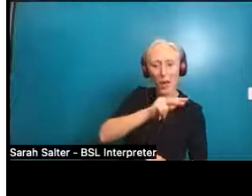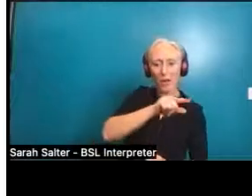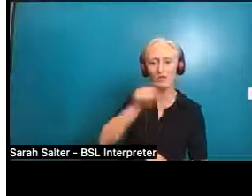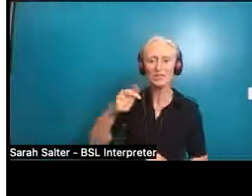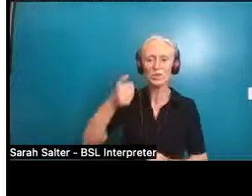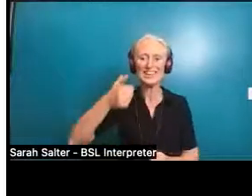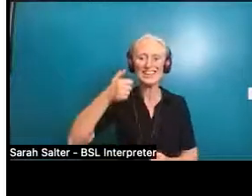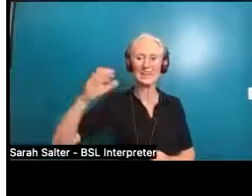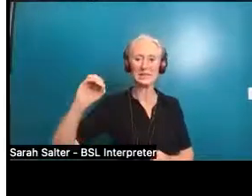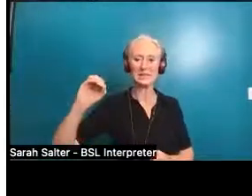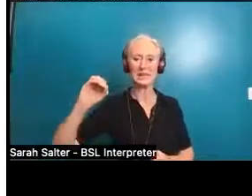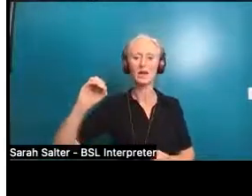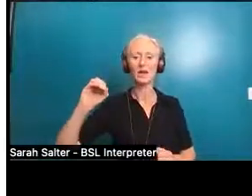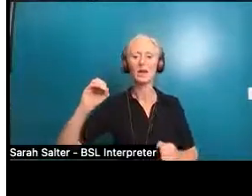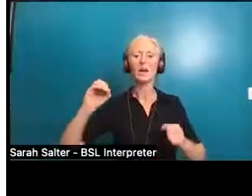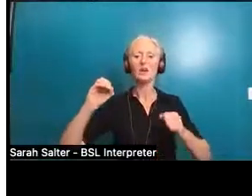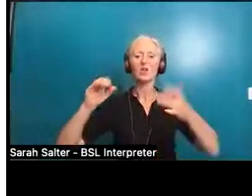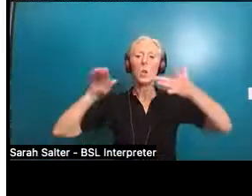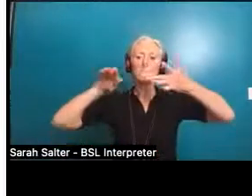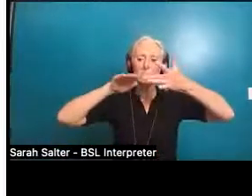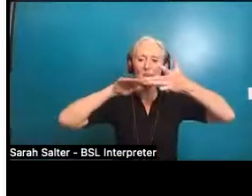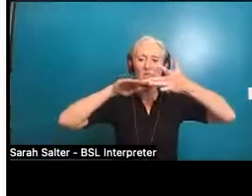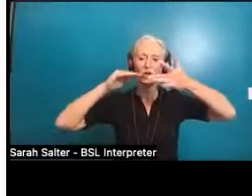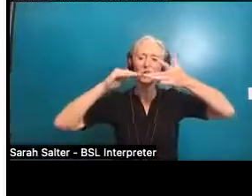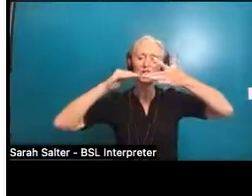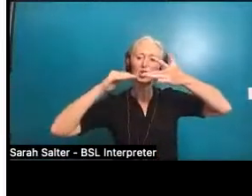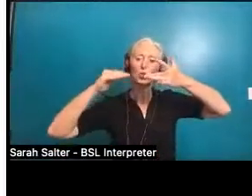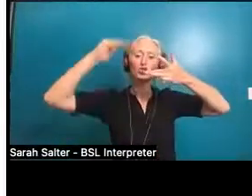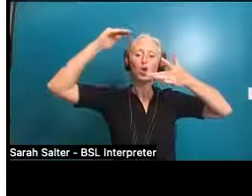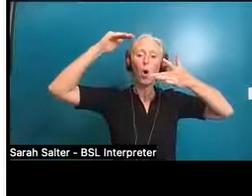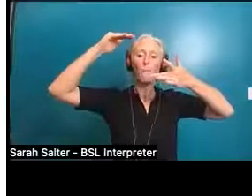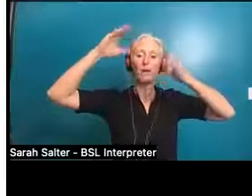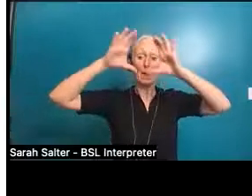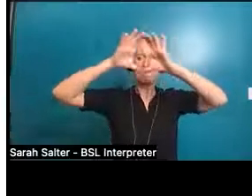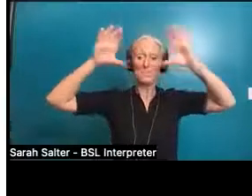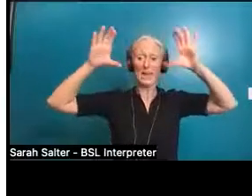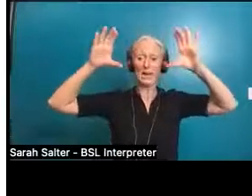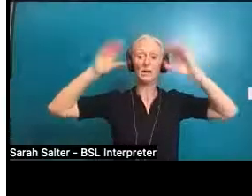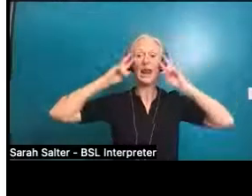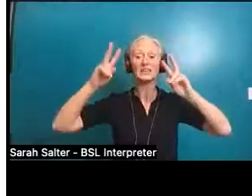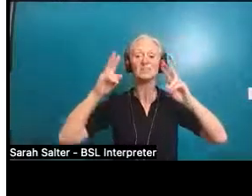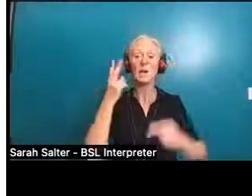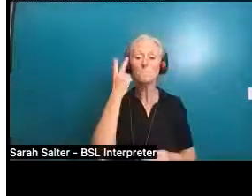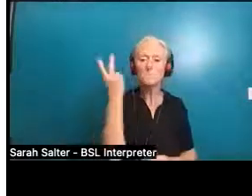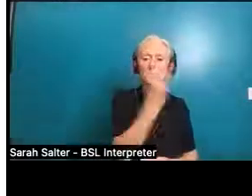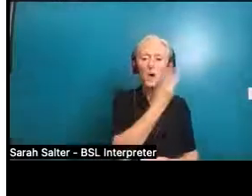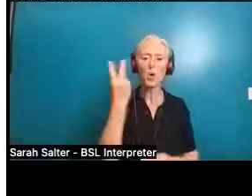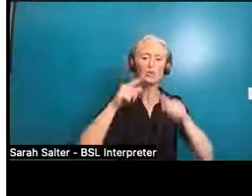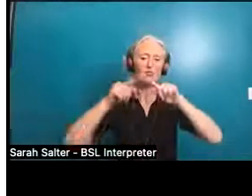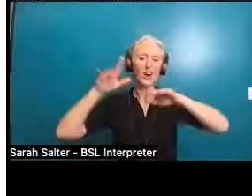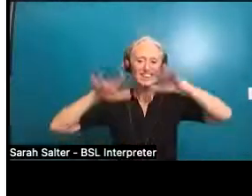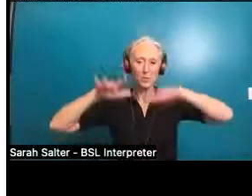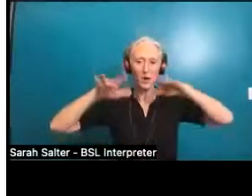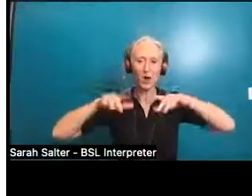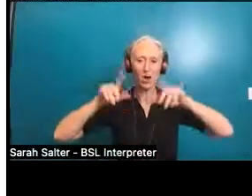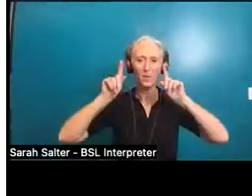of middle of the chart to top of the chart to that big letter. Both eyes should be pretty symmetrical. You shouldn't have obviously had